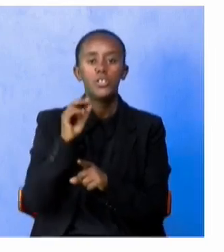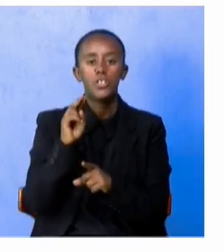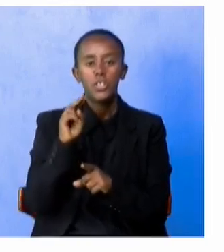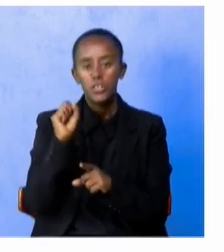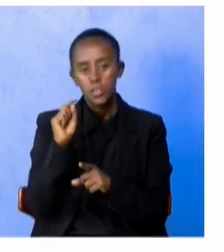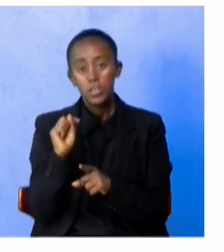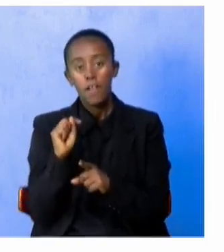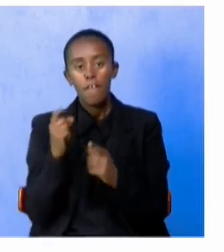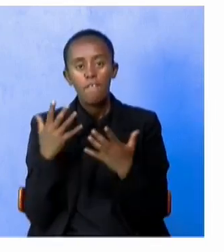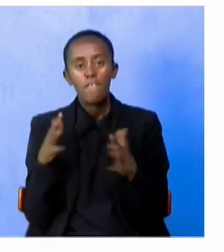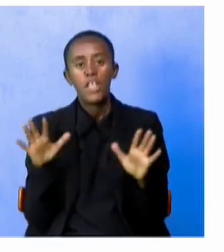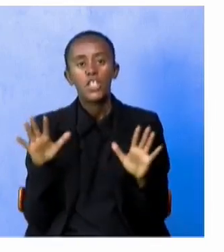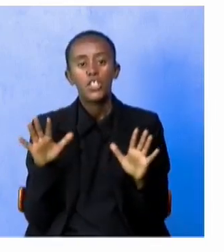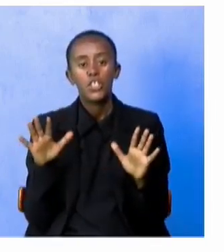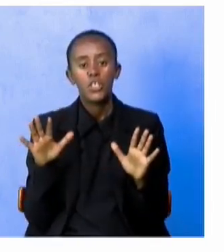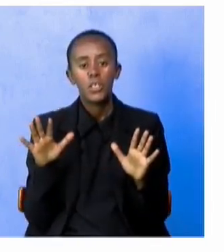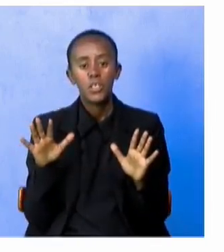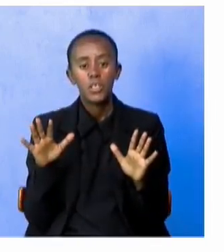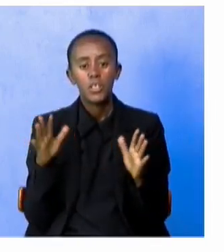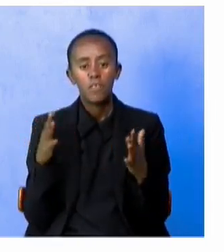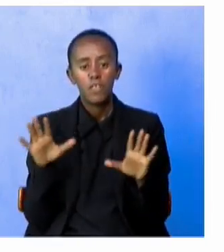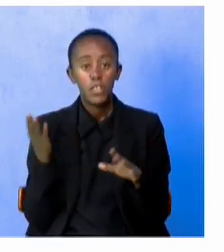my homework.